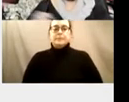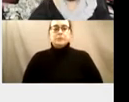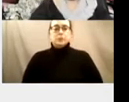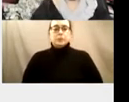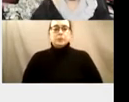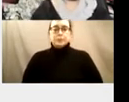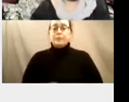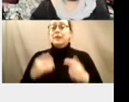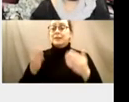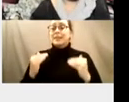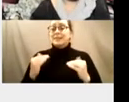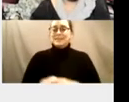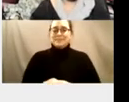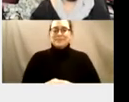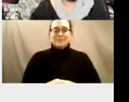The next one.